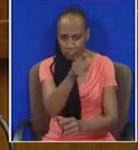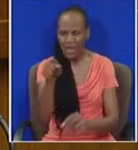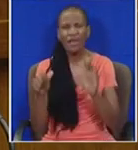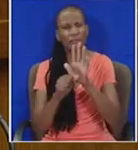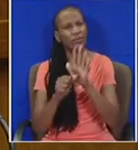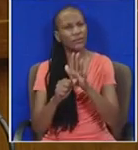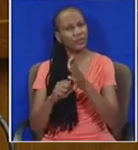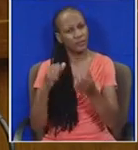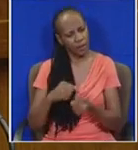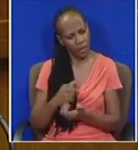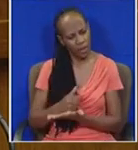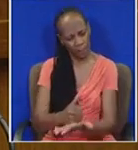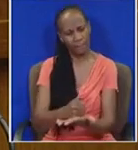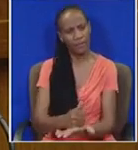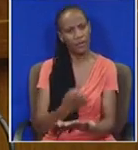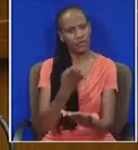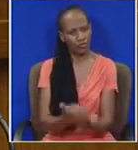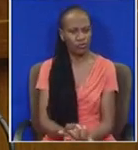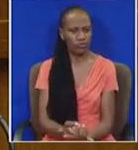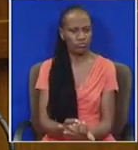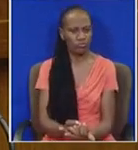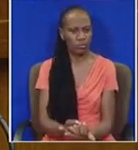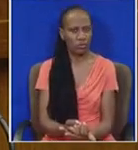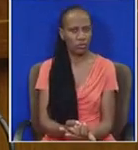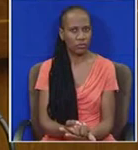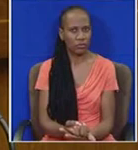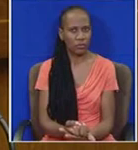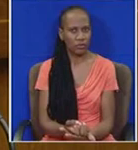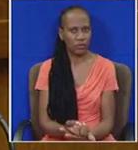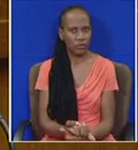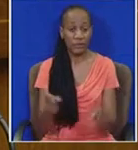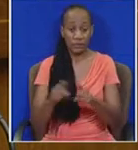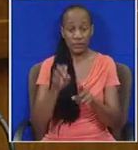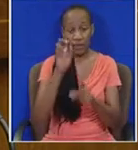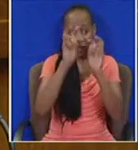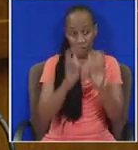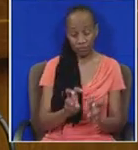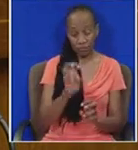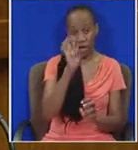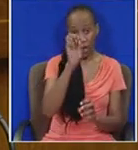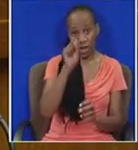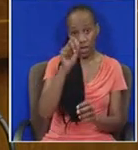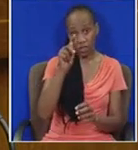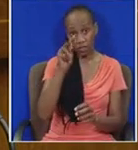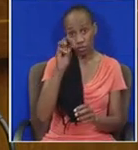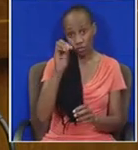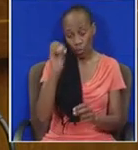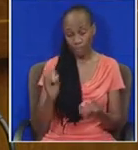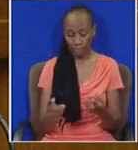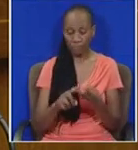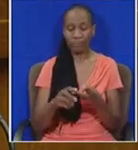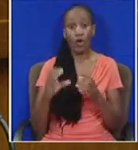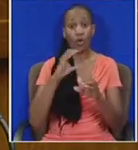economy. Amongst others is Eskom in energy, telecom